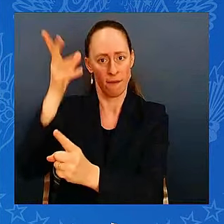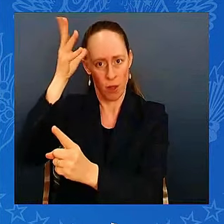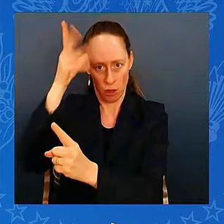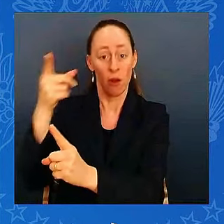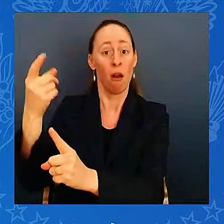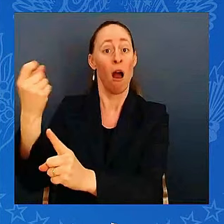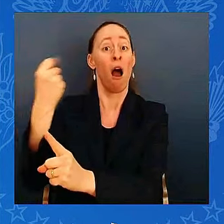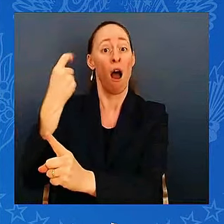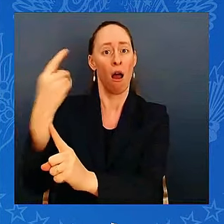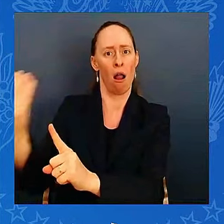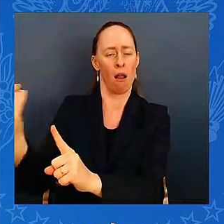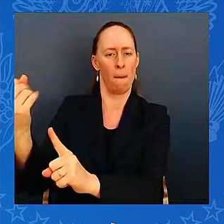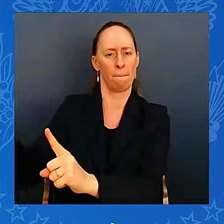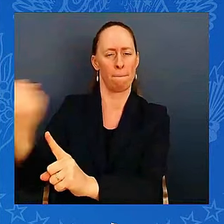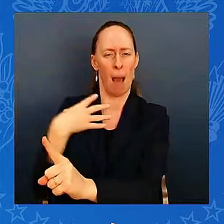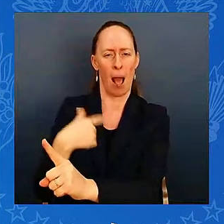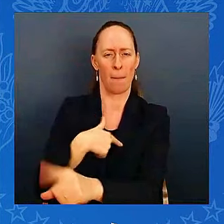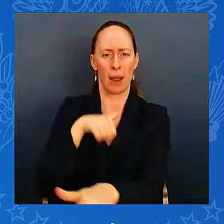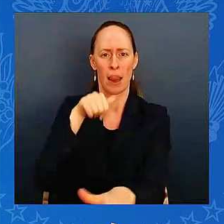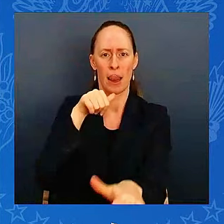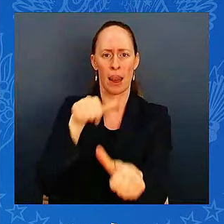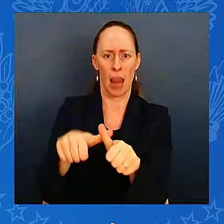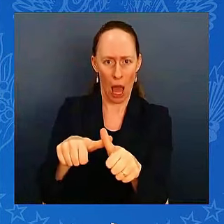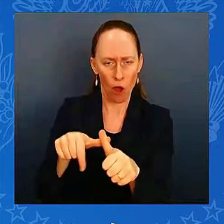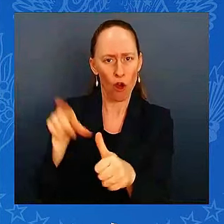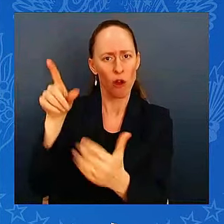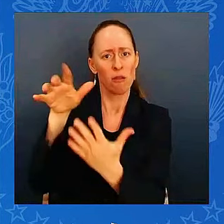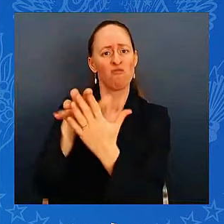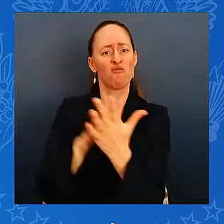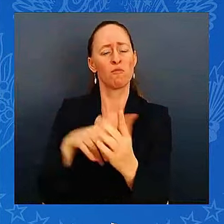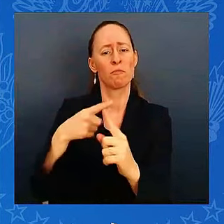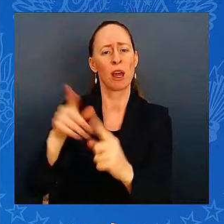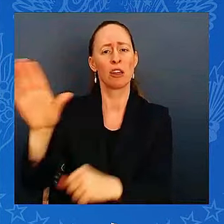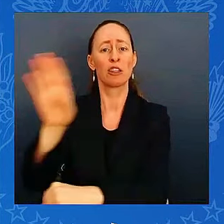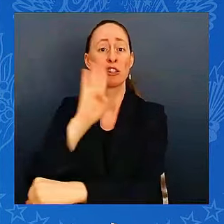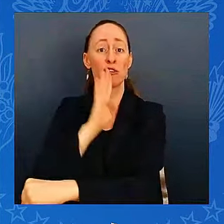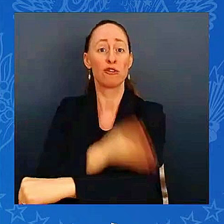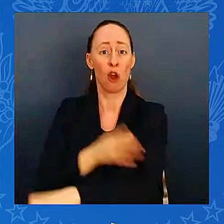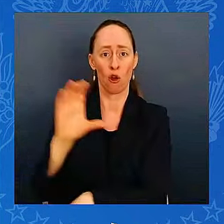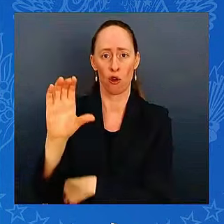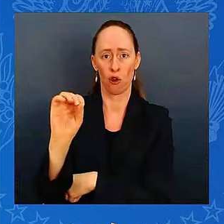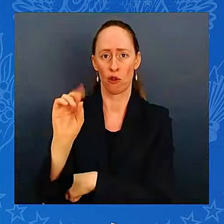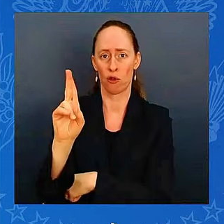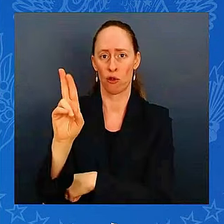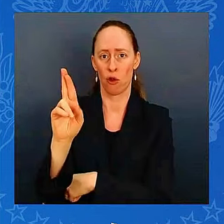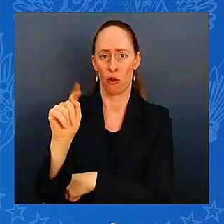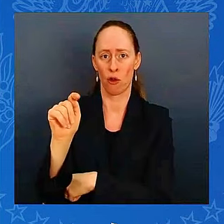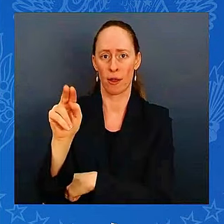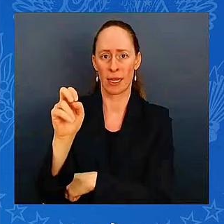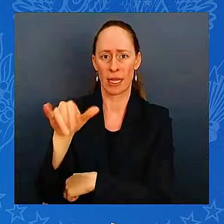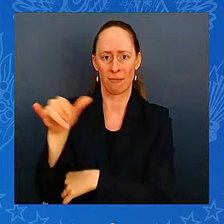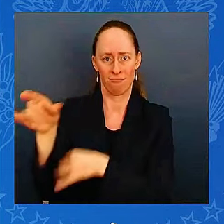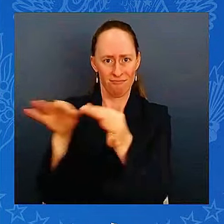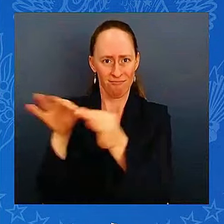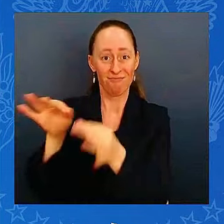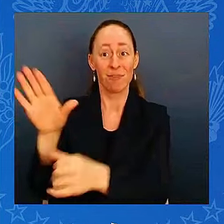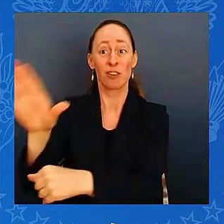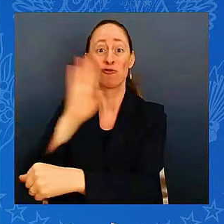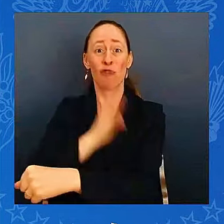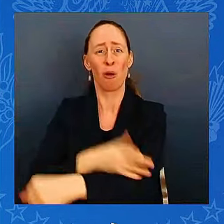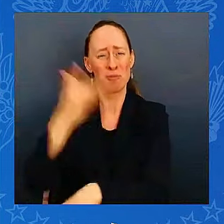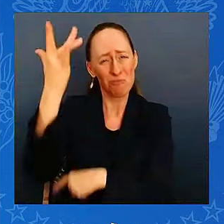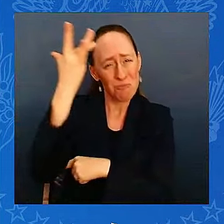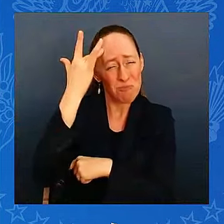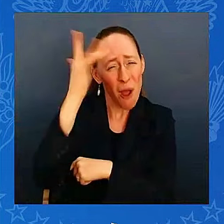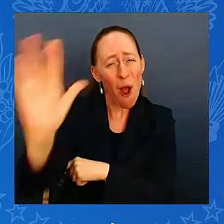Courtney. She was bright and smart. She had a laugh that was contagious and wanted to travel the world. But